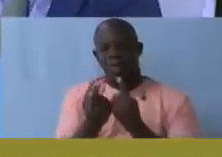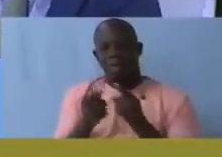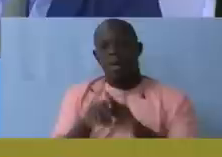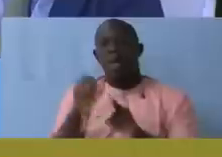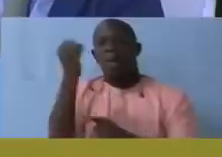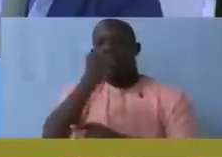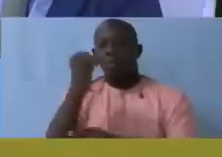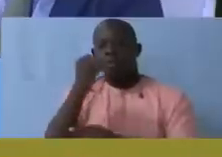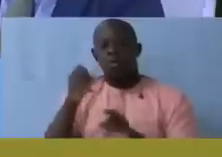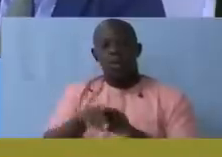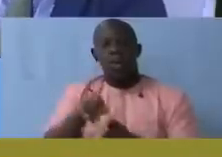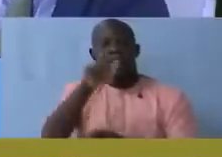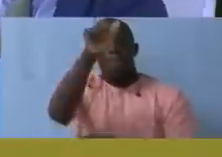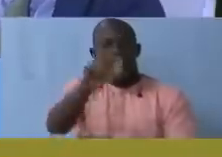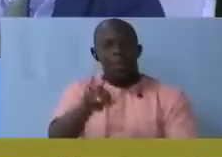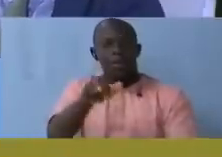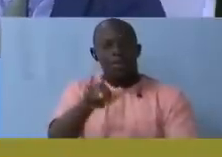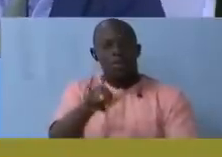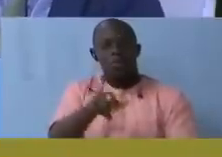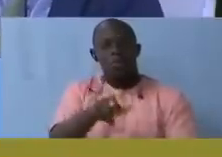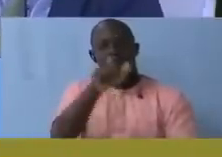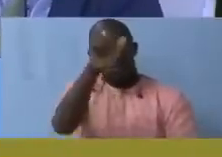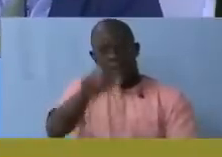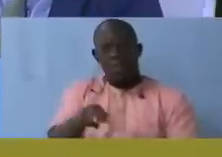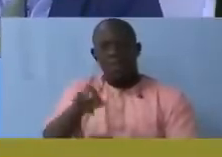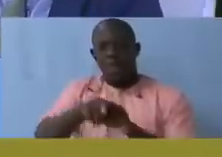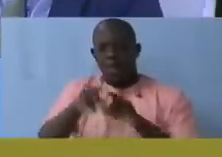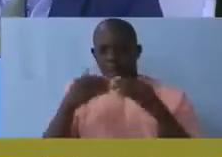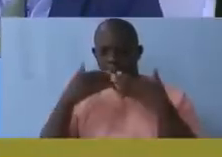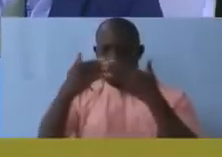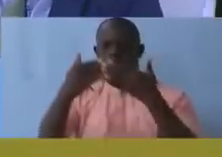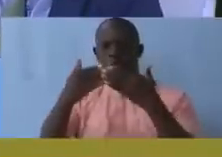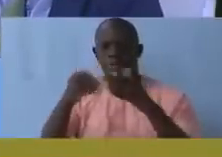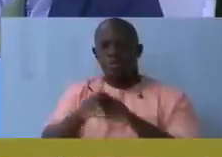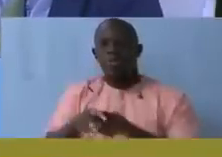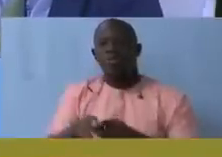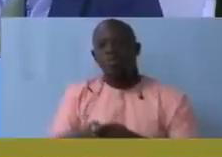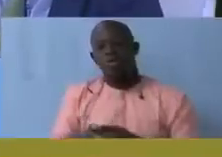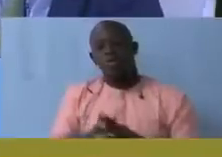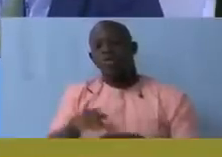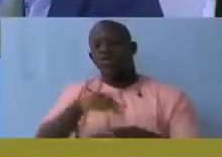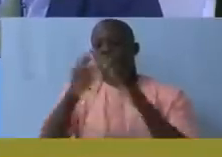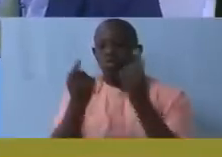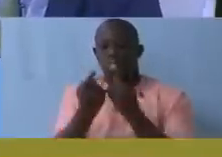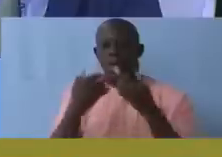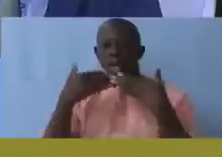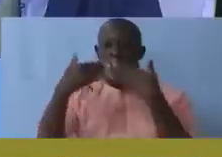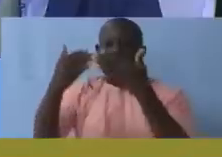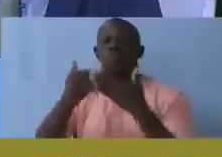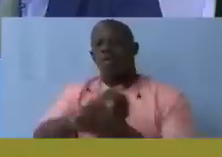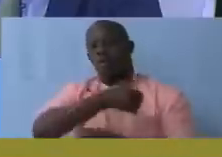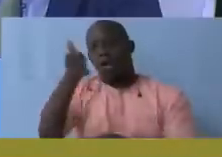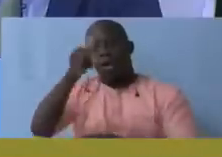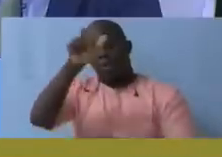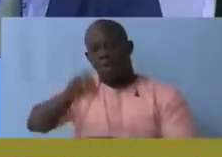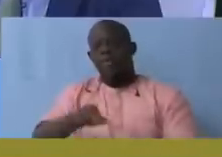Because personal information should not be designated like that.